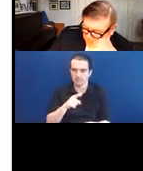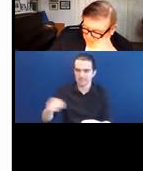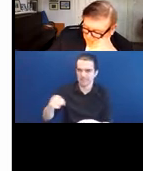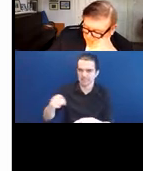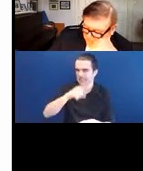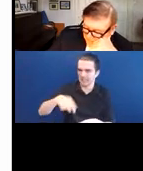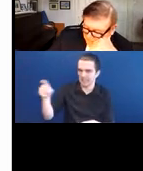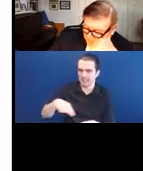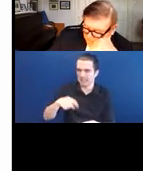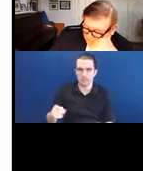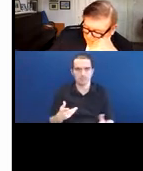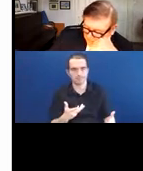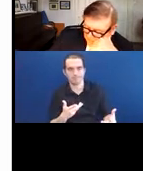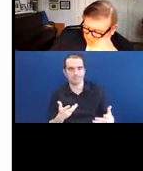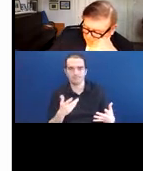capital.